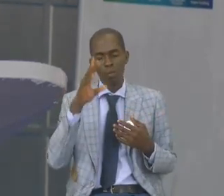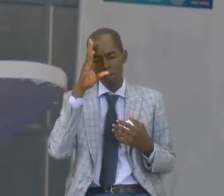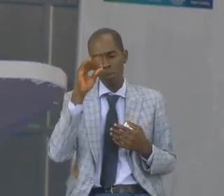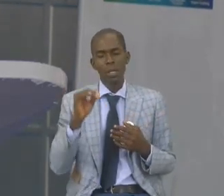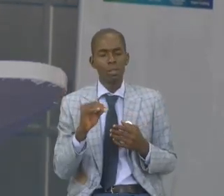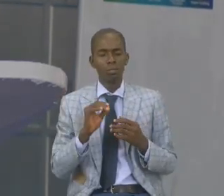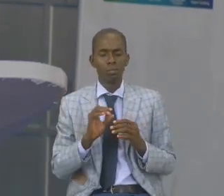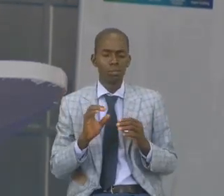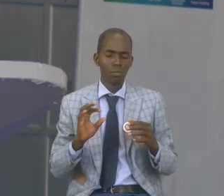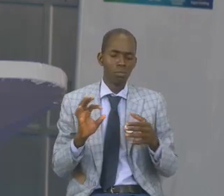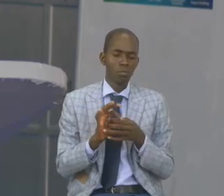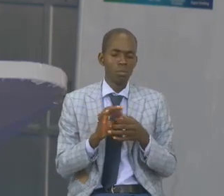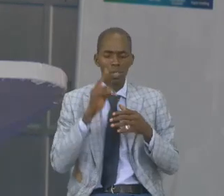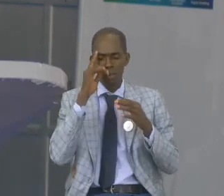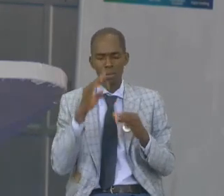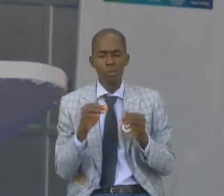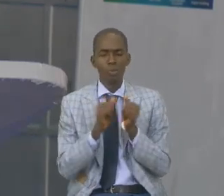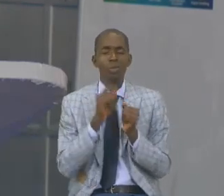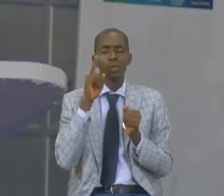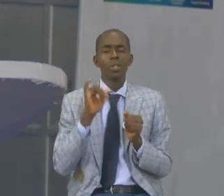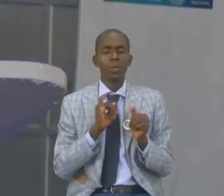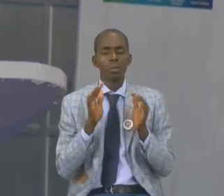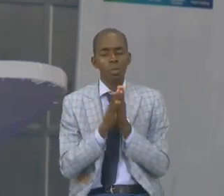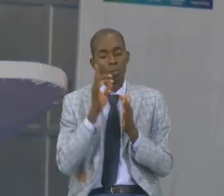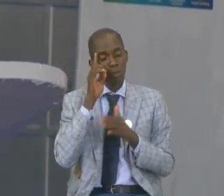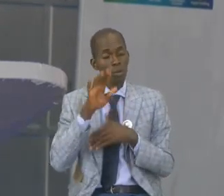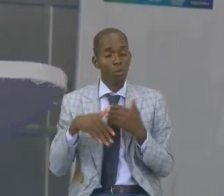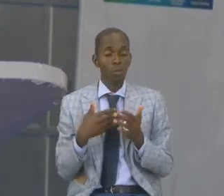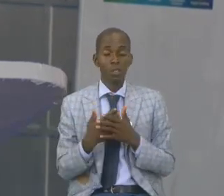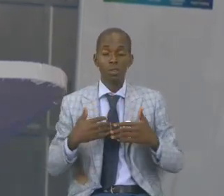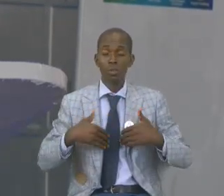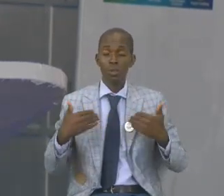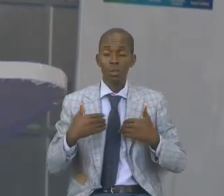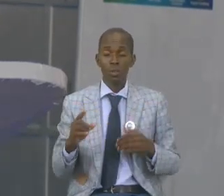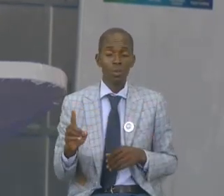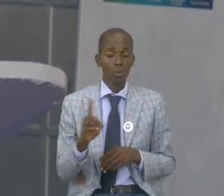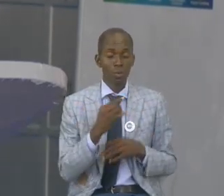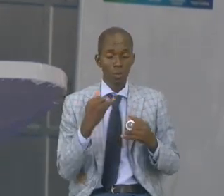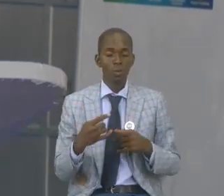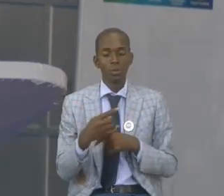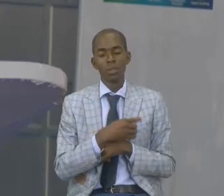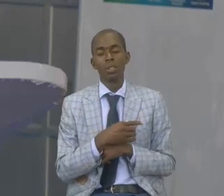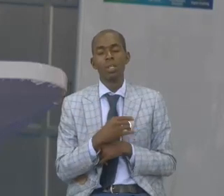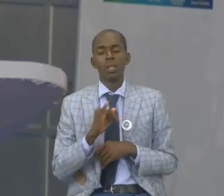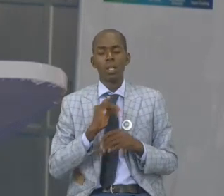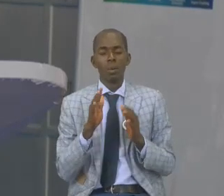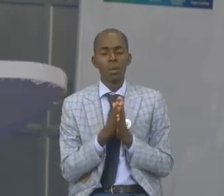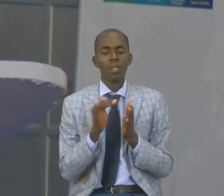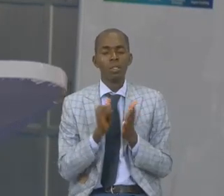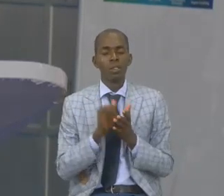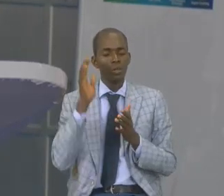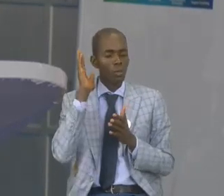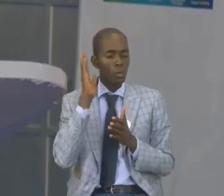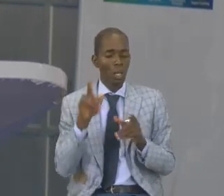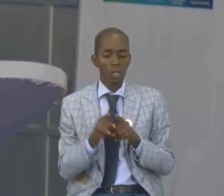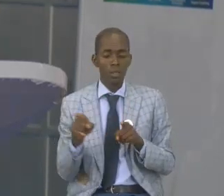young ones and young people into your hand, youth, students, and young professionals. Lord, that they connect with you today as